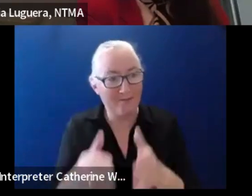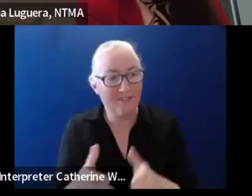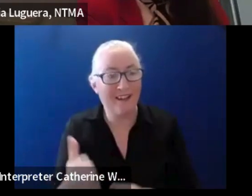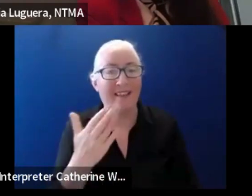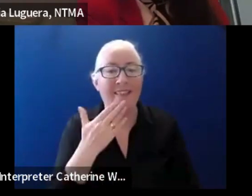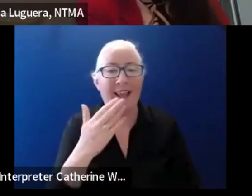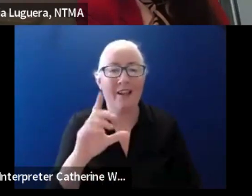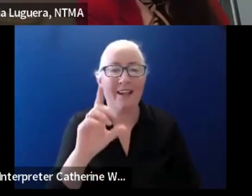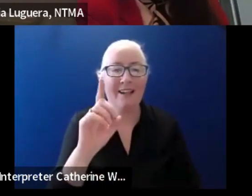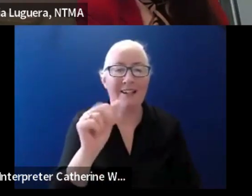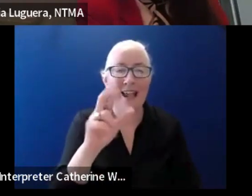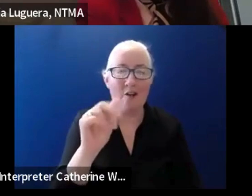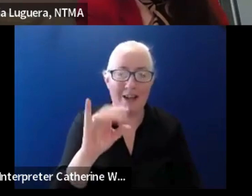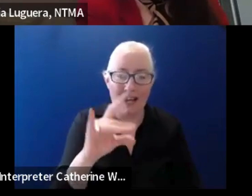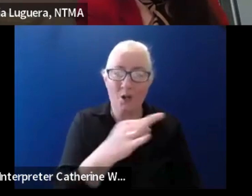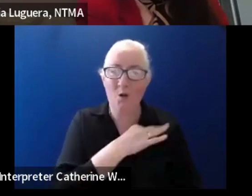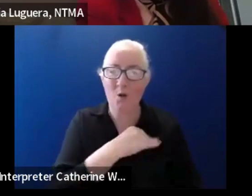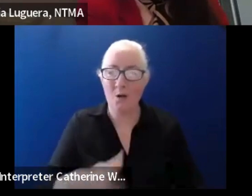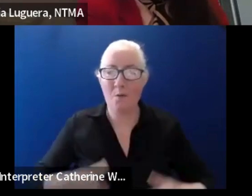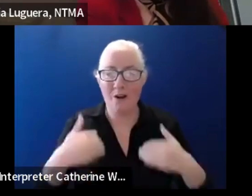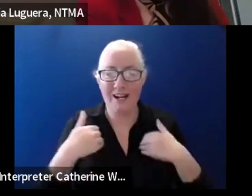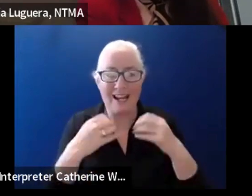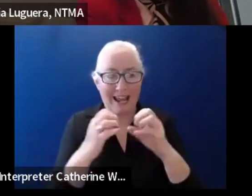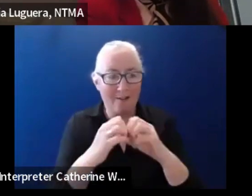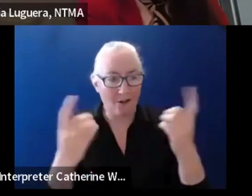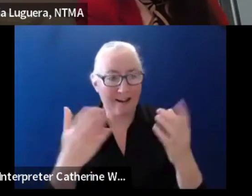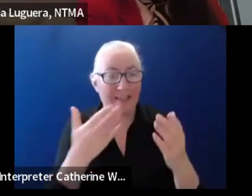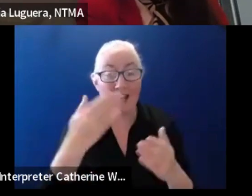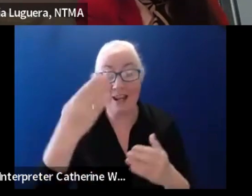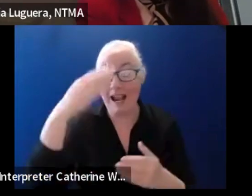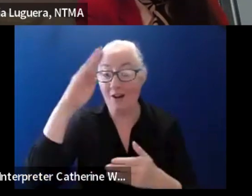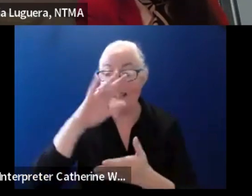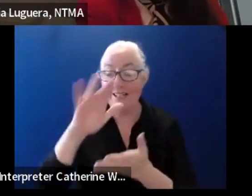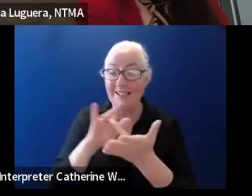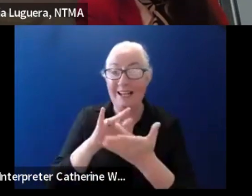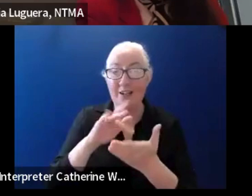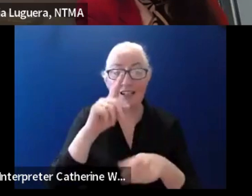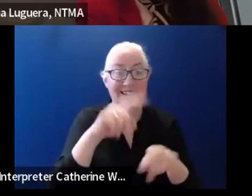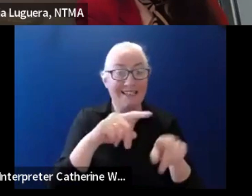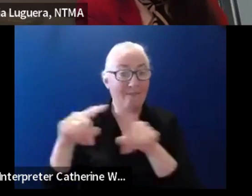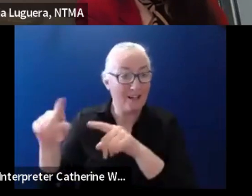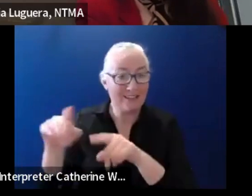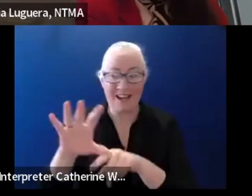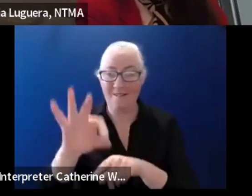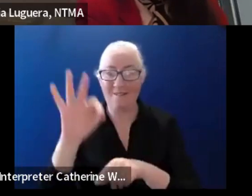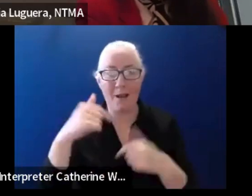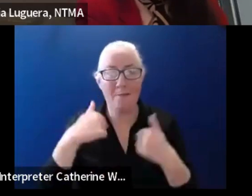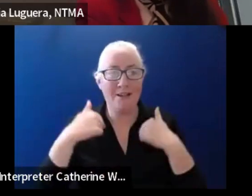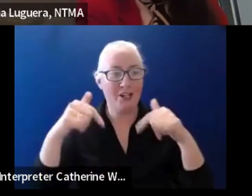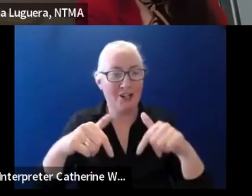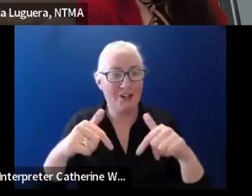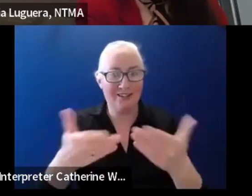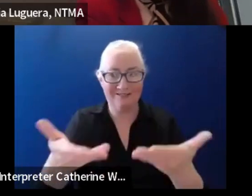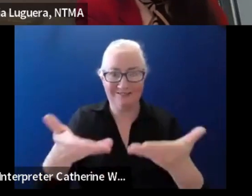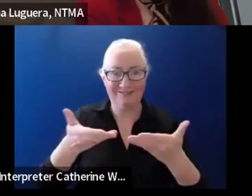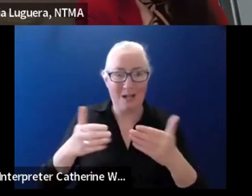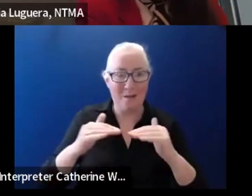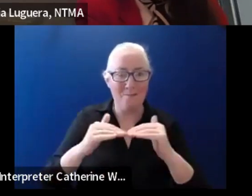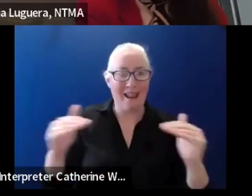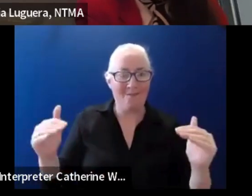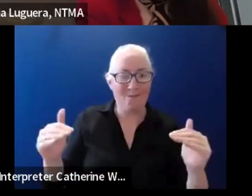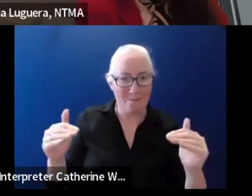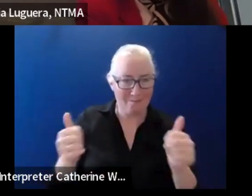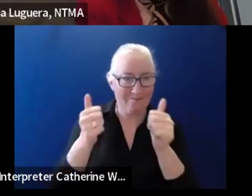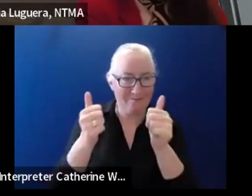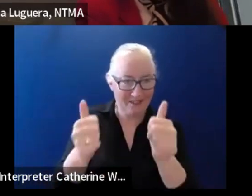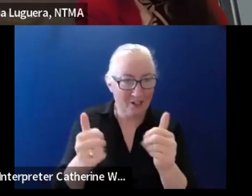Thanks, Daragh, and good morning to everyone, and thank you to the Irish Centre for Diversity for inviting me here and having the platform. So just